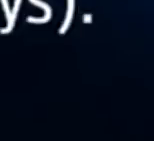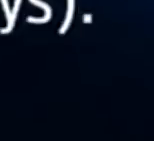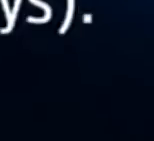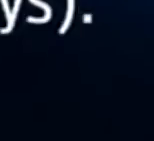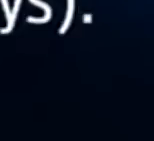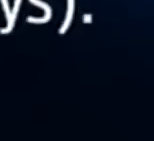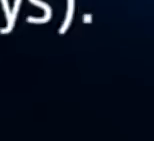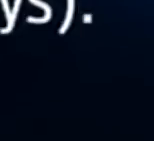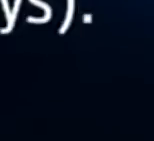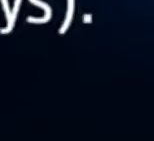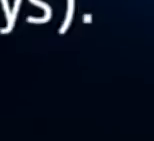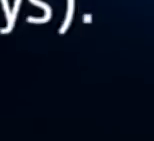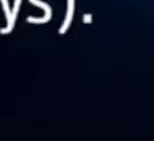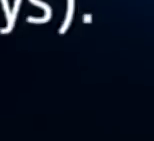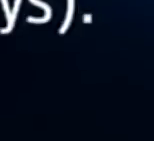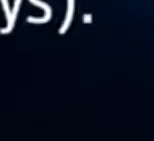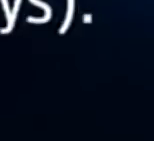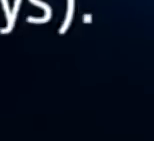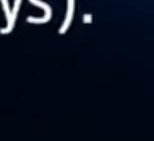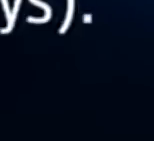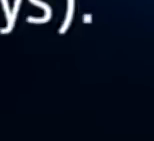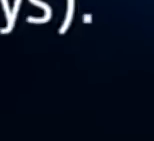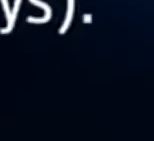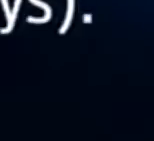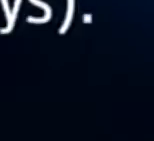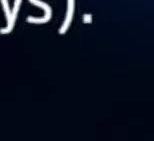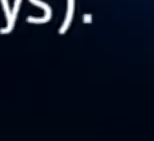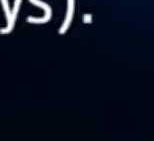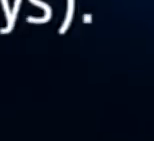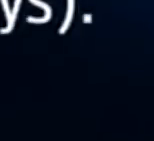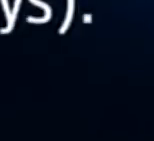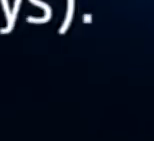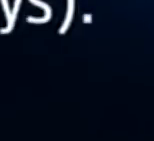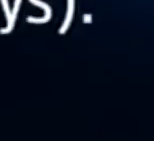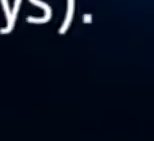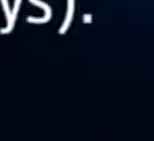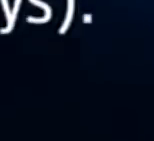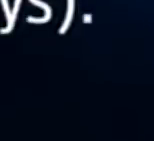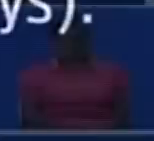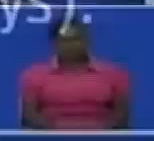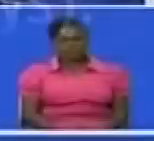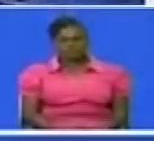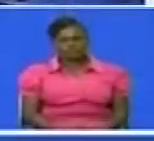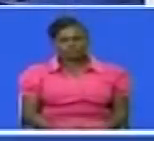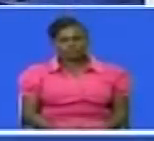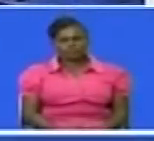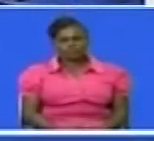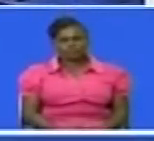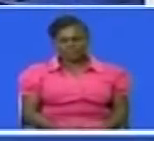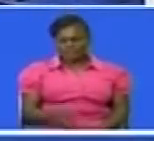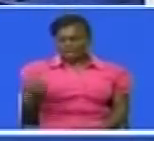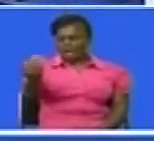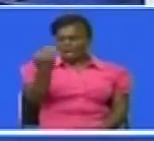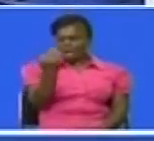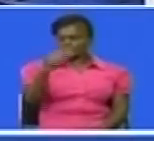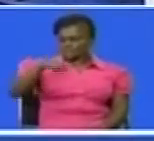have been able to reform the state, but we have not been able to reform the nation. And so the question then that we need to ask ourselves